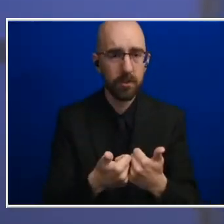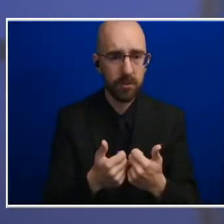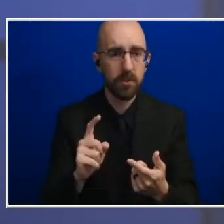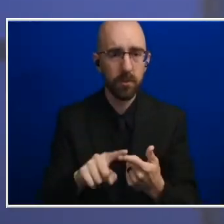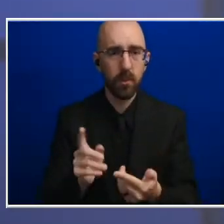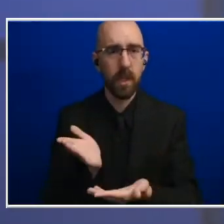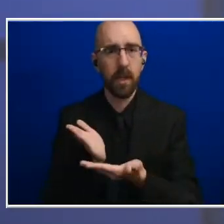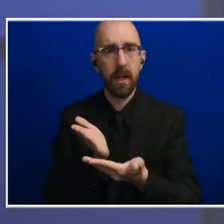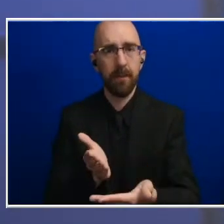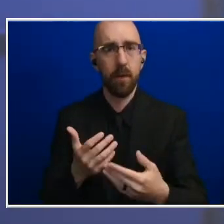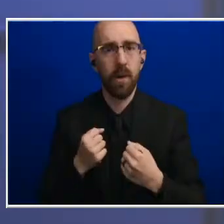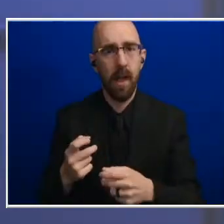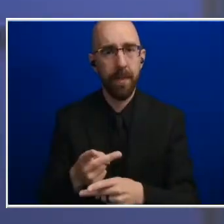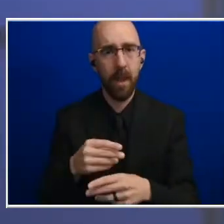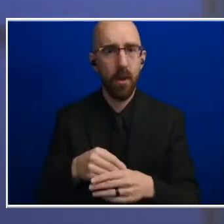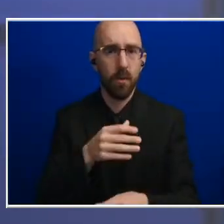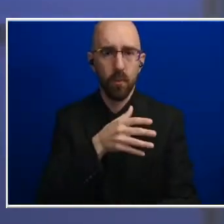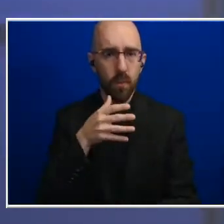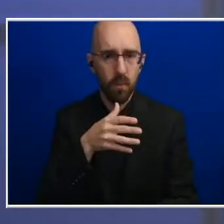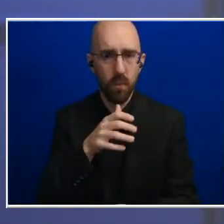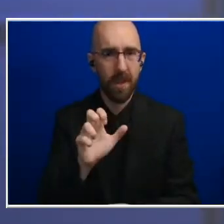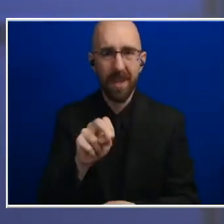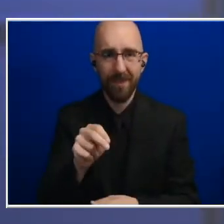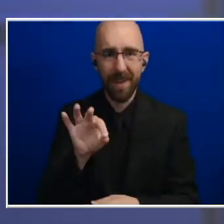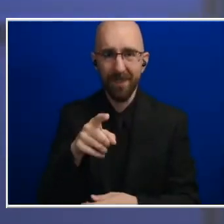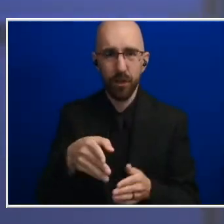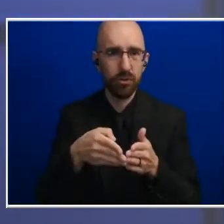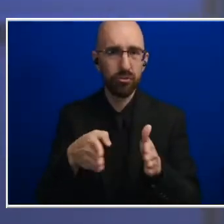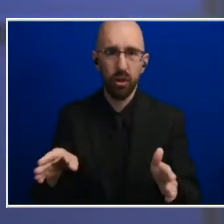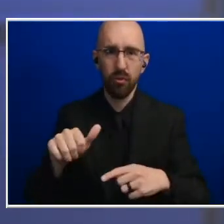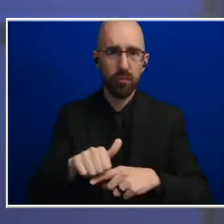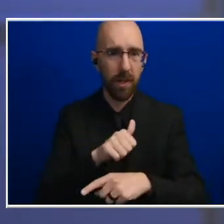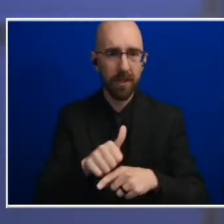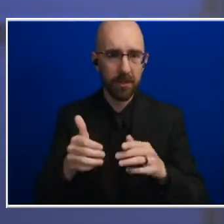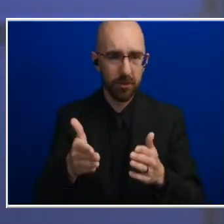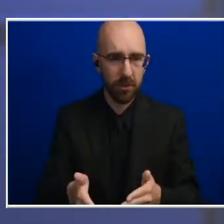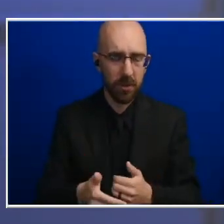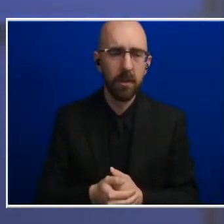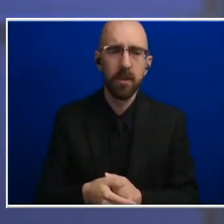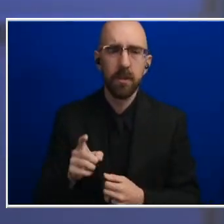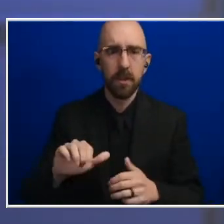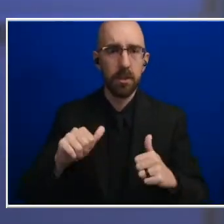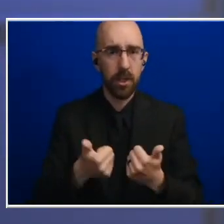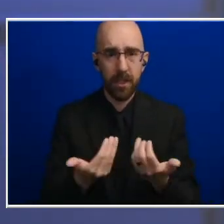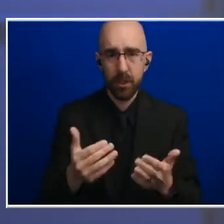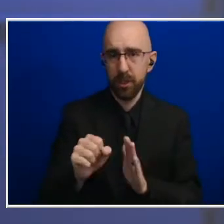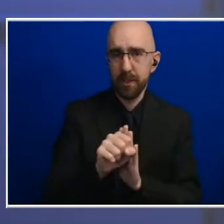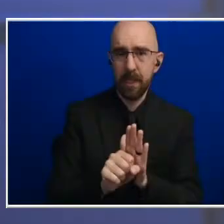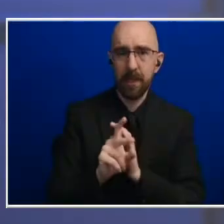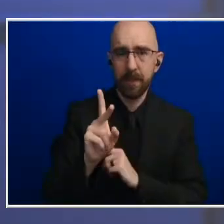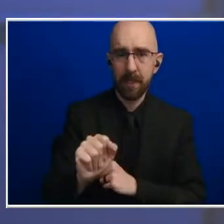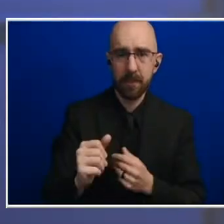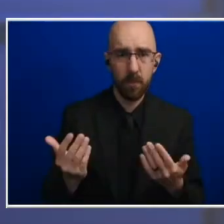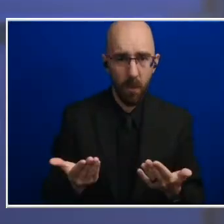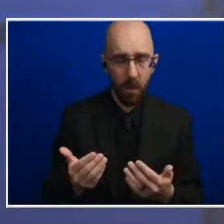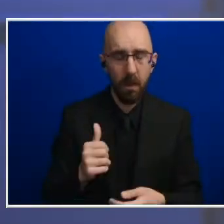rural sector, even if you're a generalist. And part of our challenge in the state of Kansas is not only do we